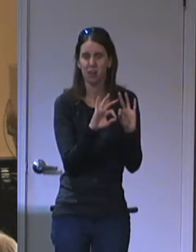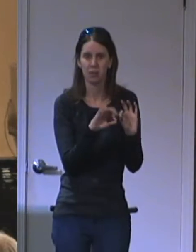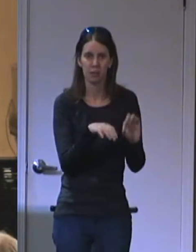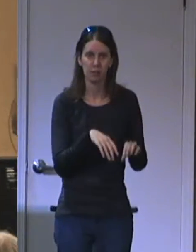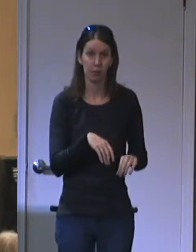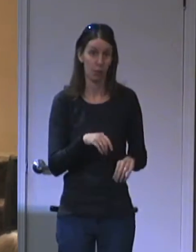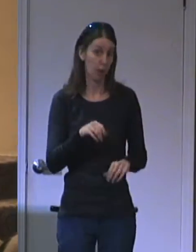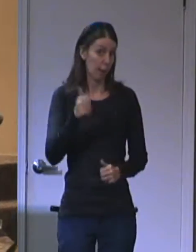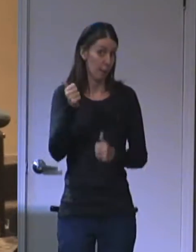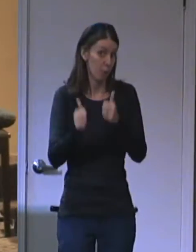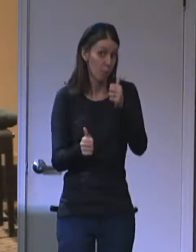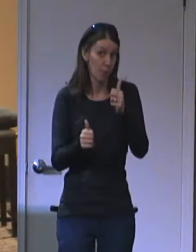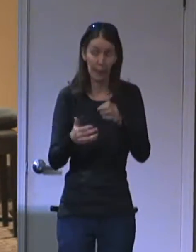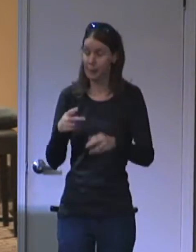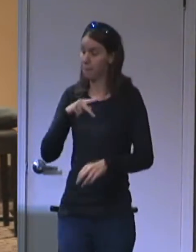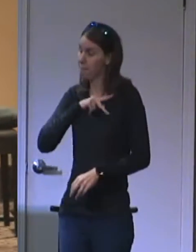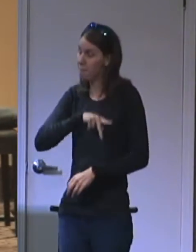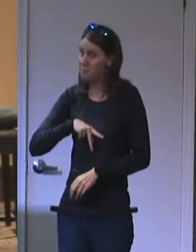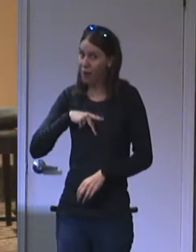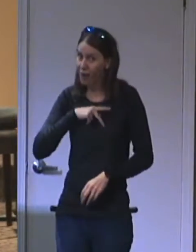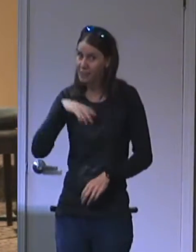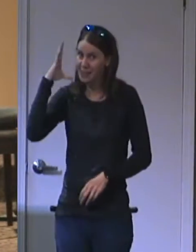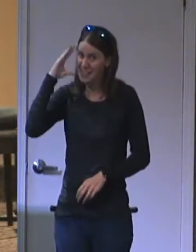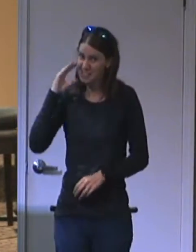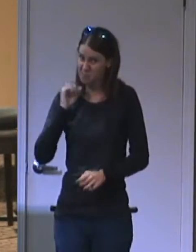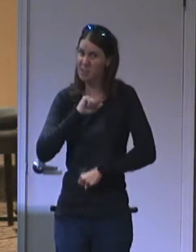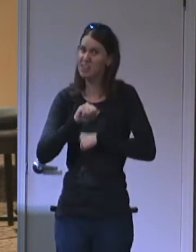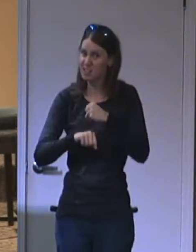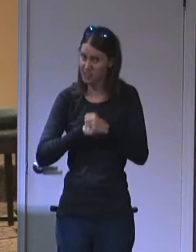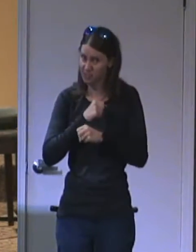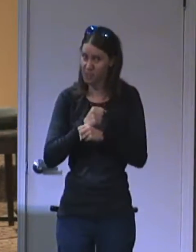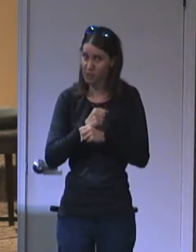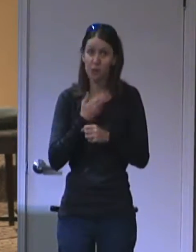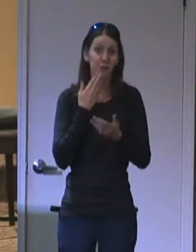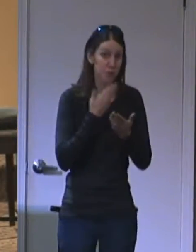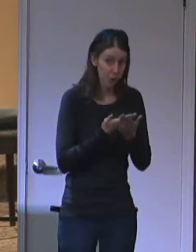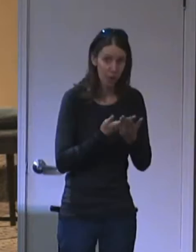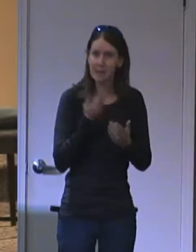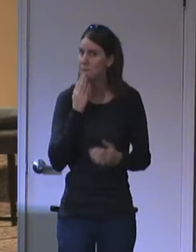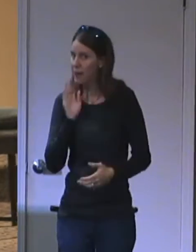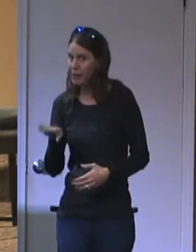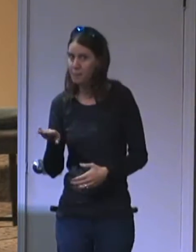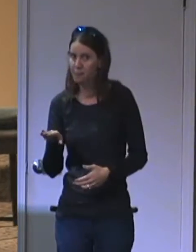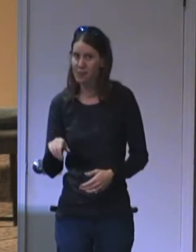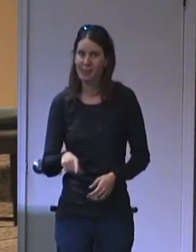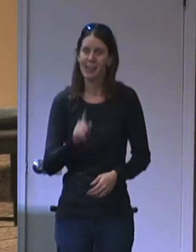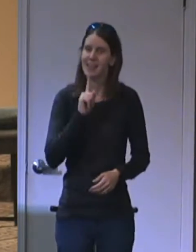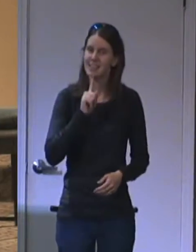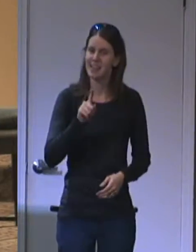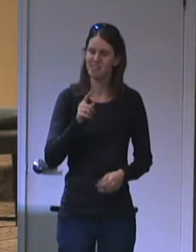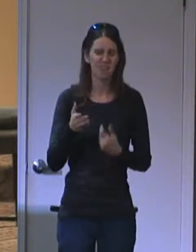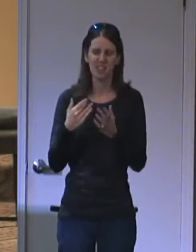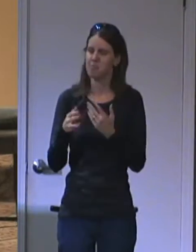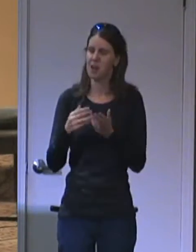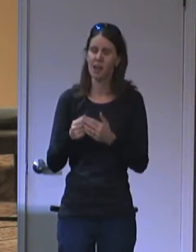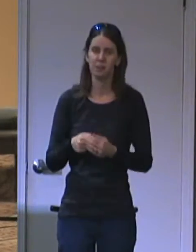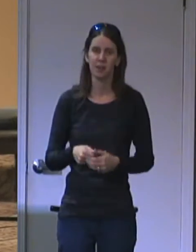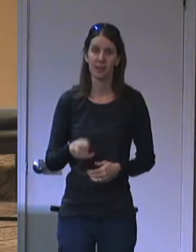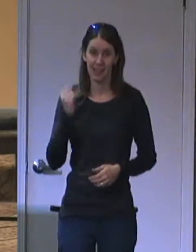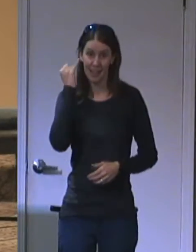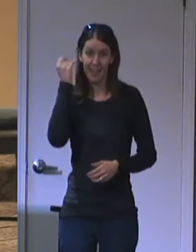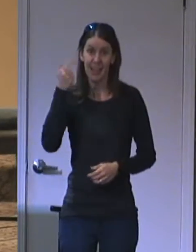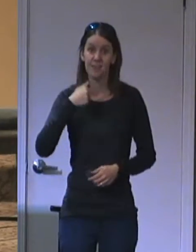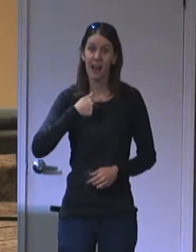we can be a Paul who goes through the good times and the bad and says, it doesn't matter as long as